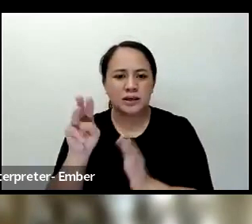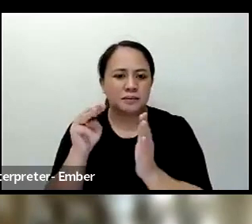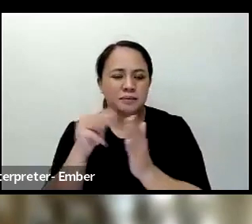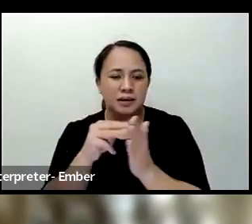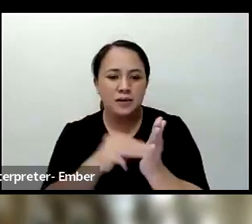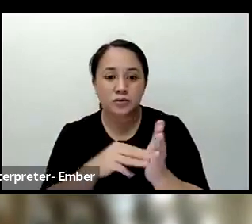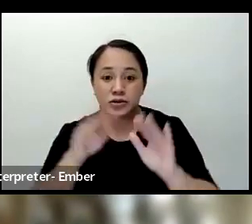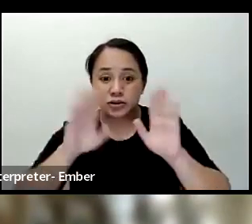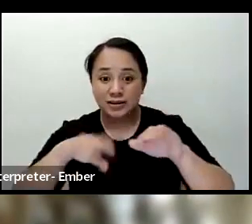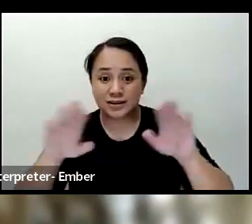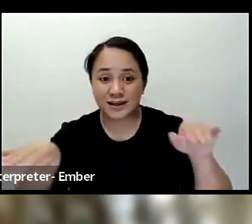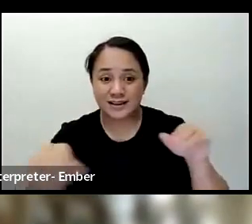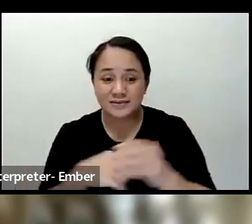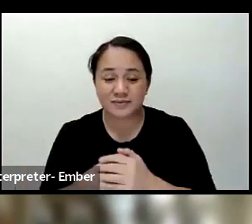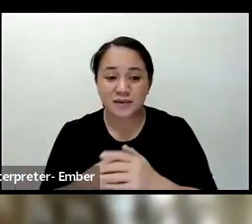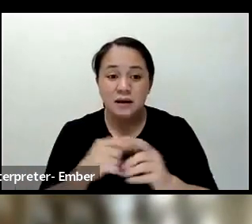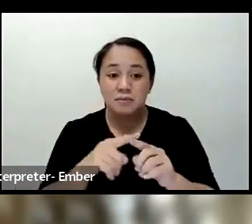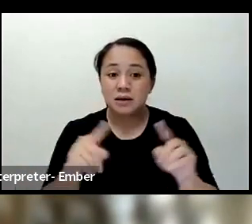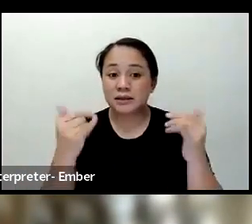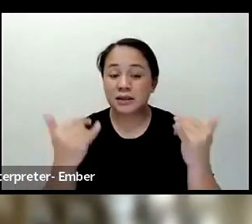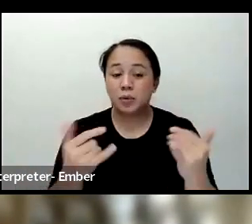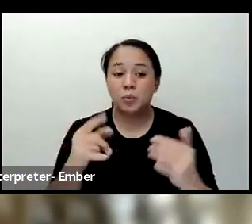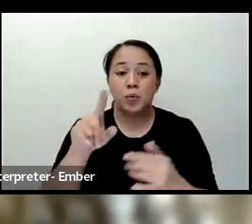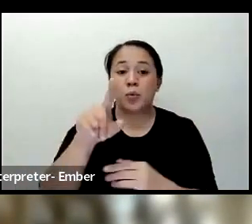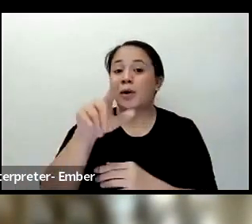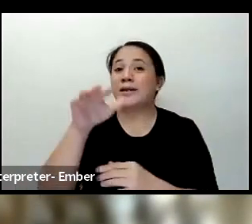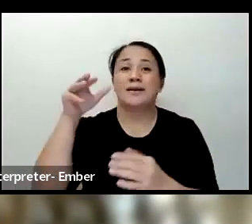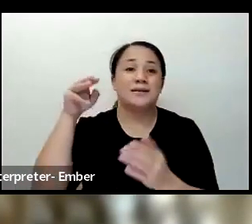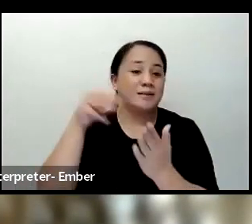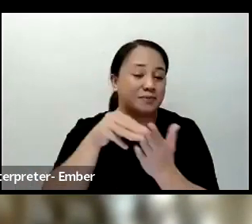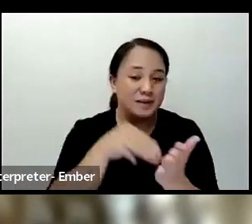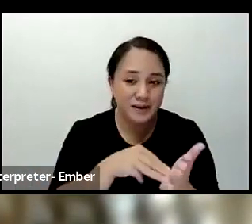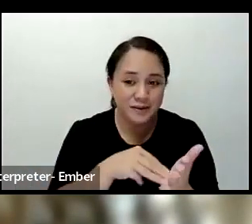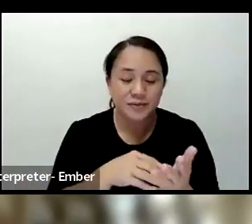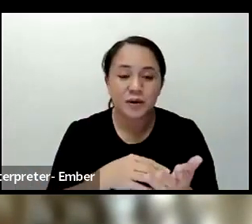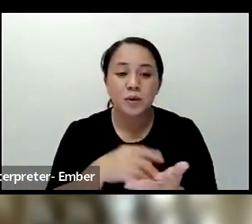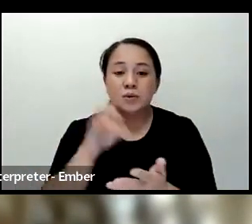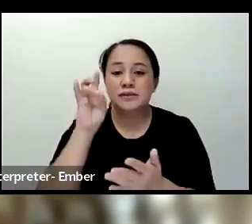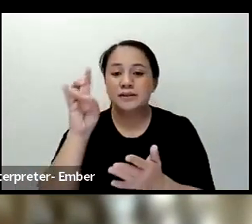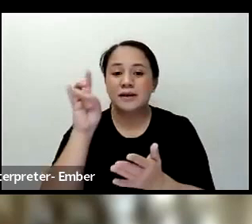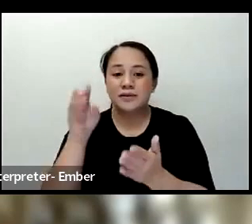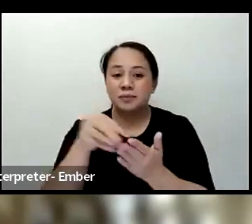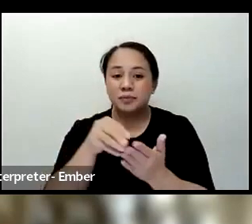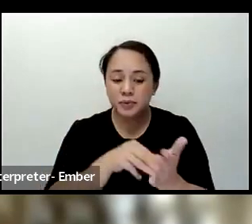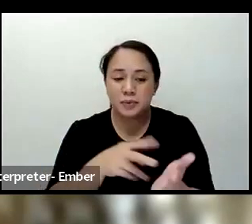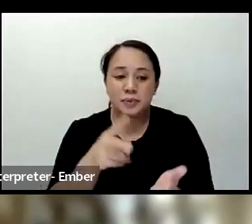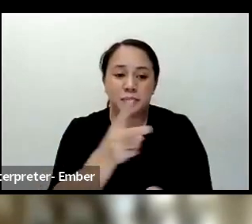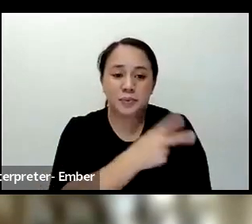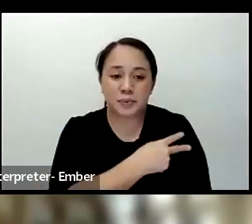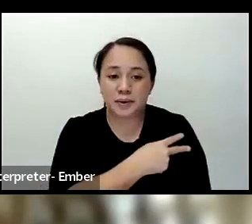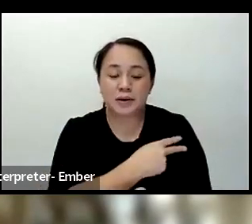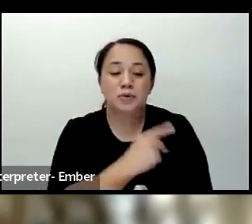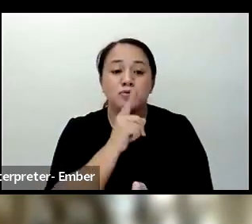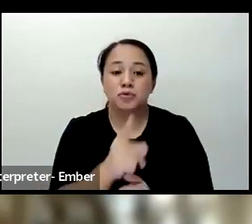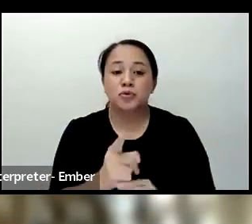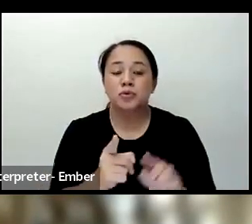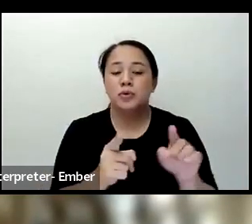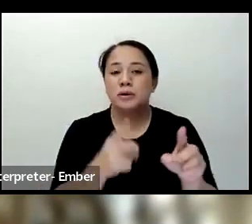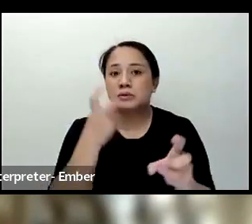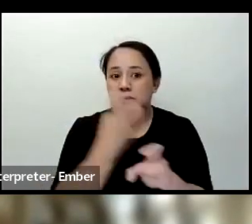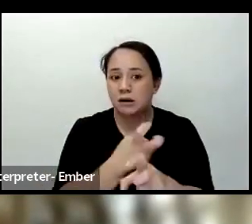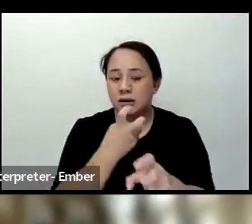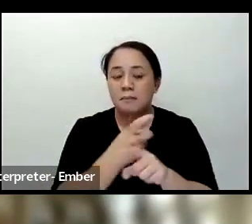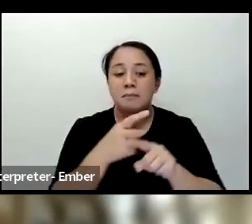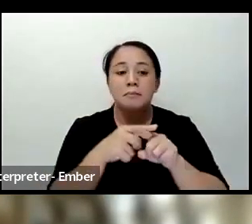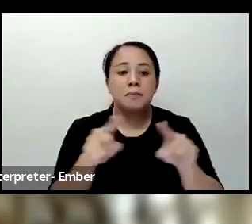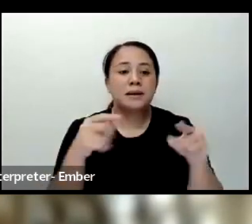children. But now with 100 million or maybe 70 million getting vaccinated, it's really more difficult. But there